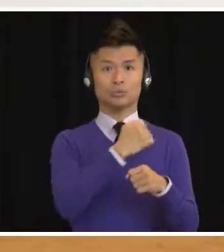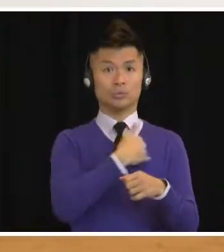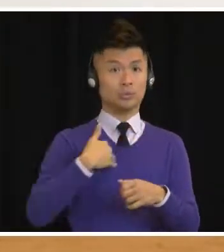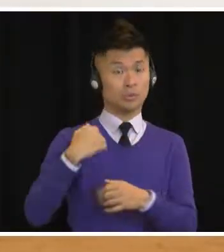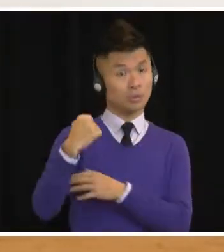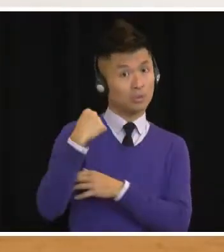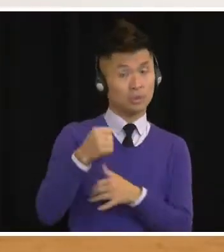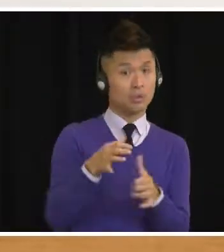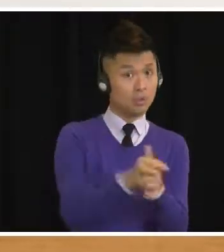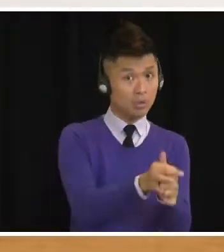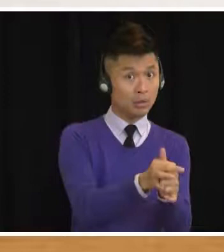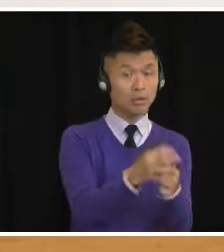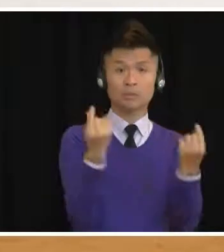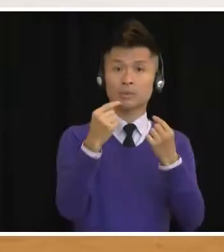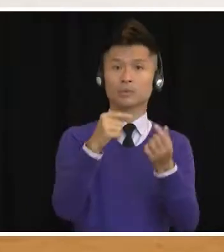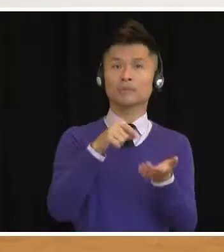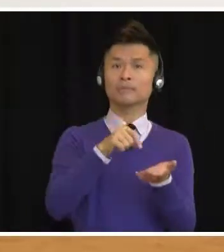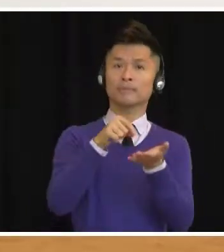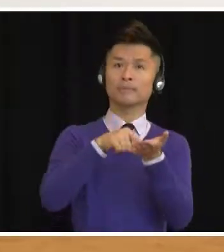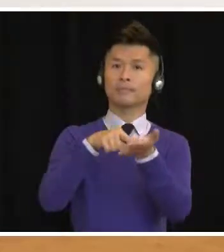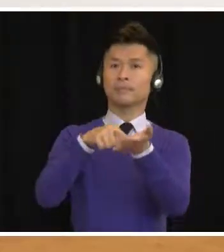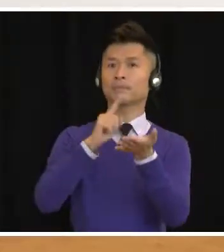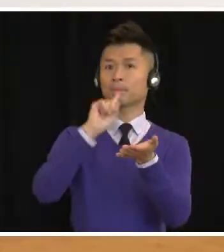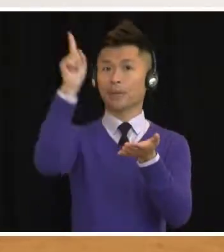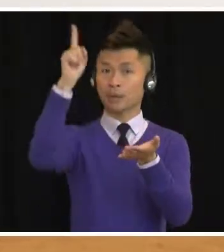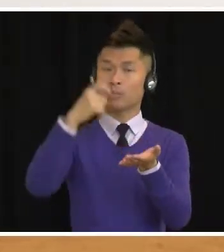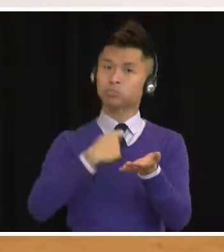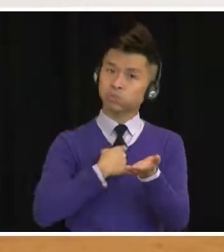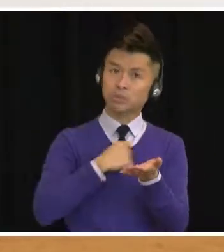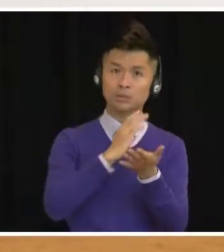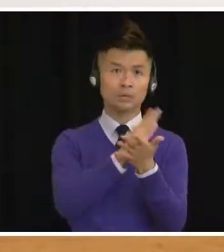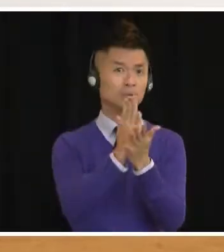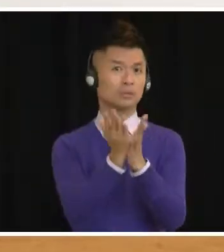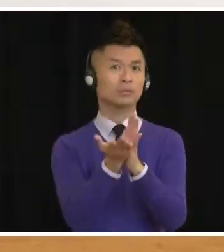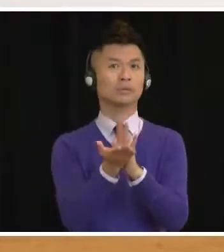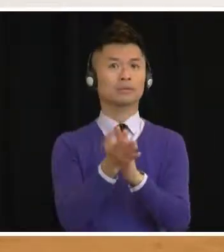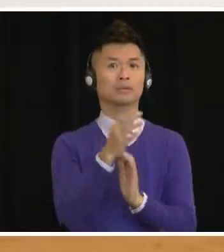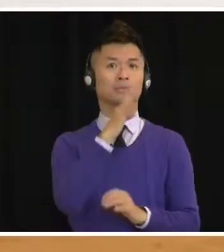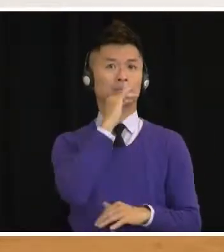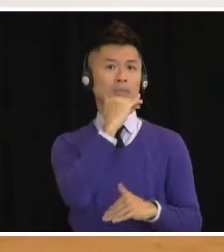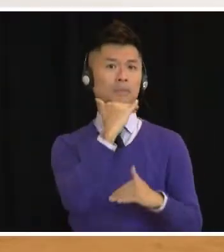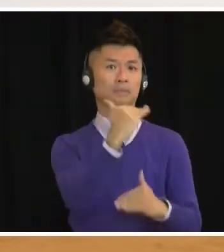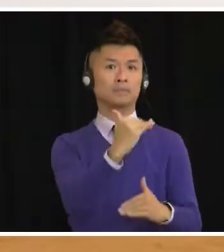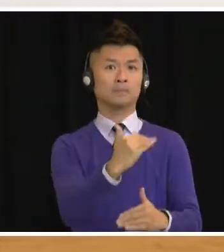complaints. They are restricted in the right of